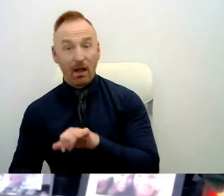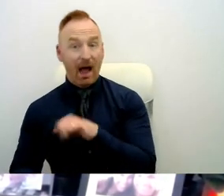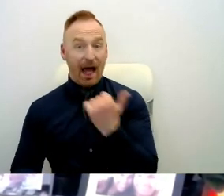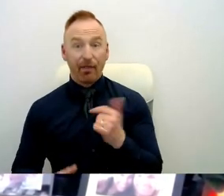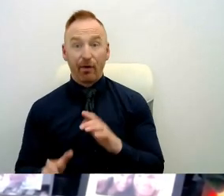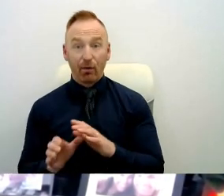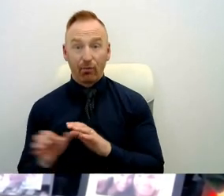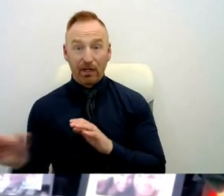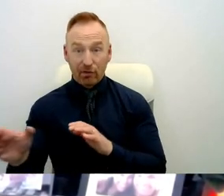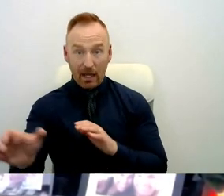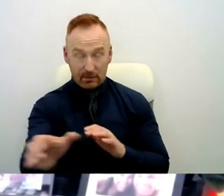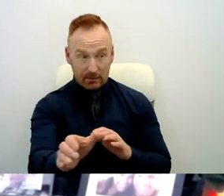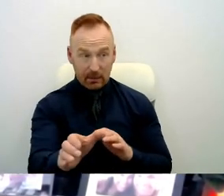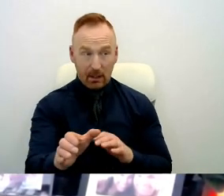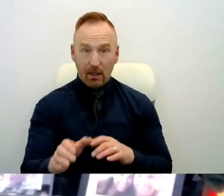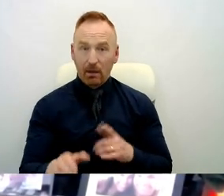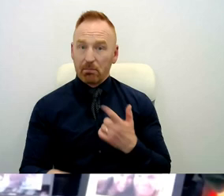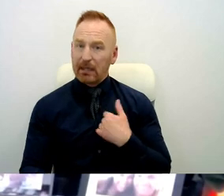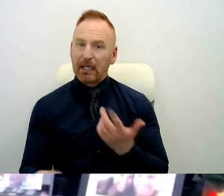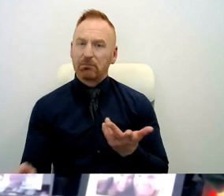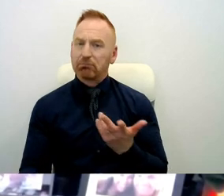were underrepresented.